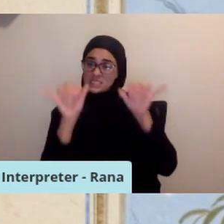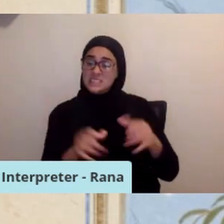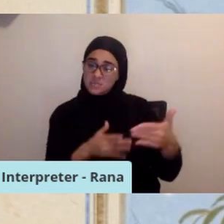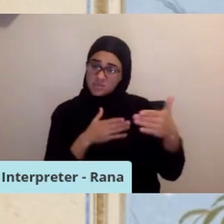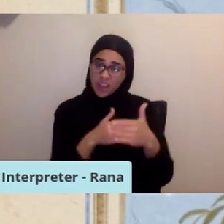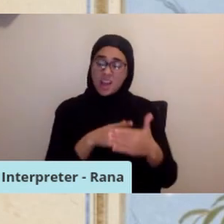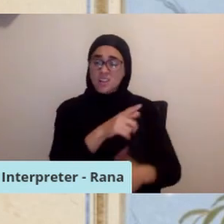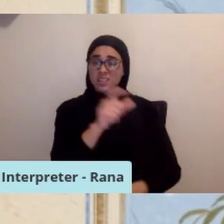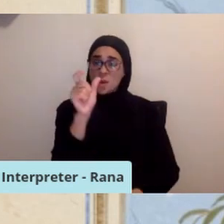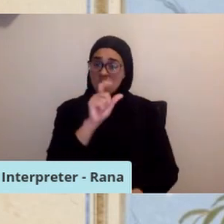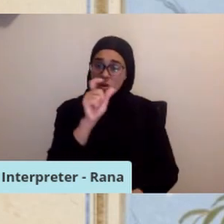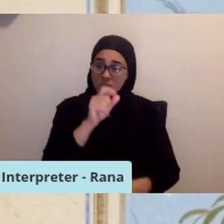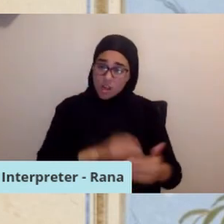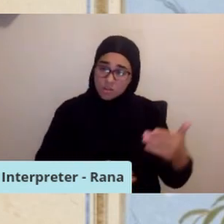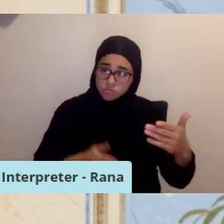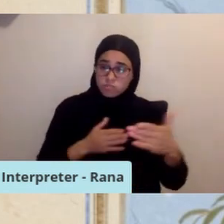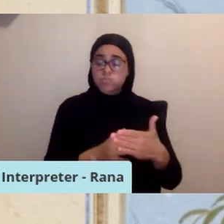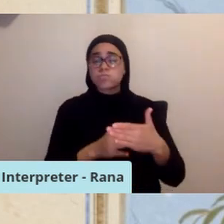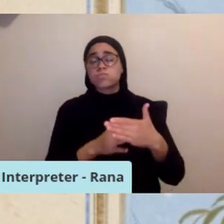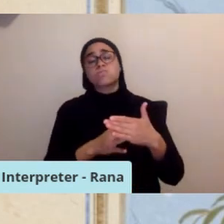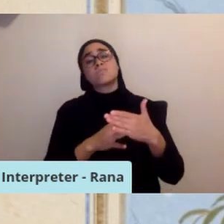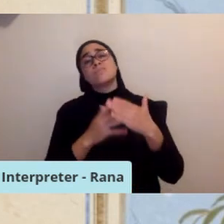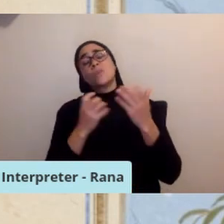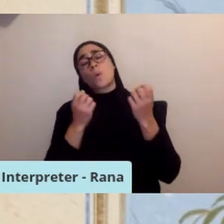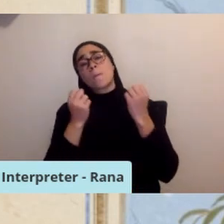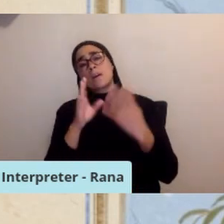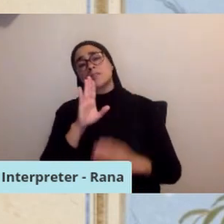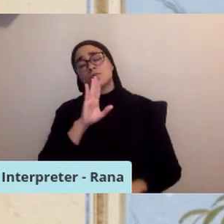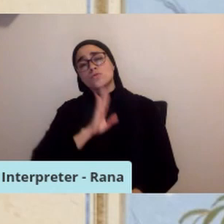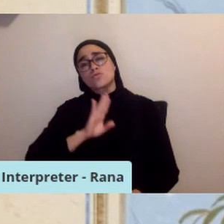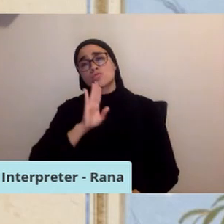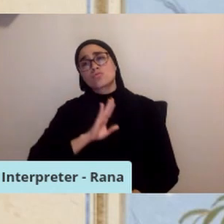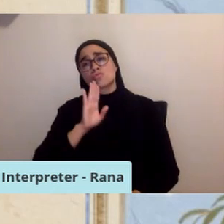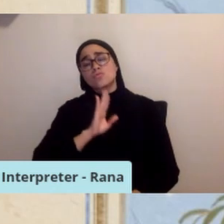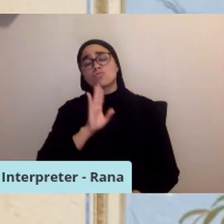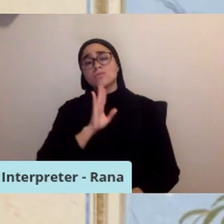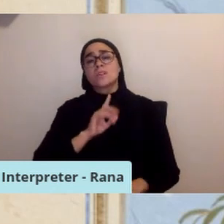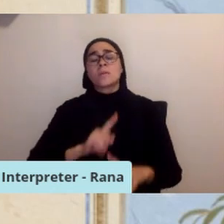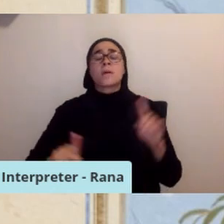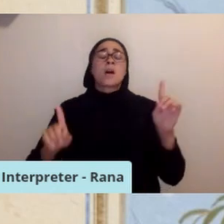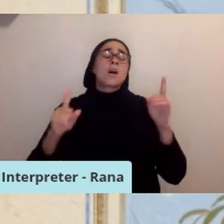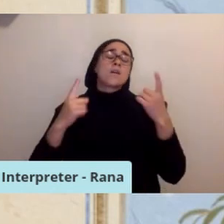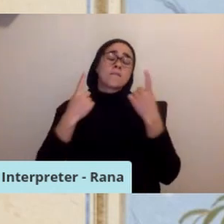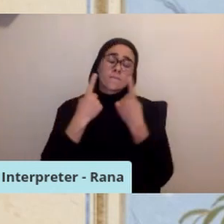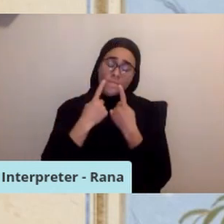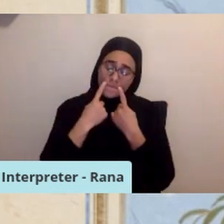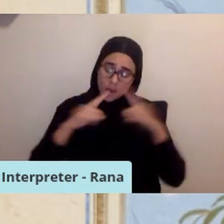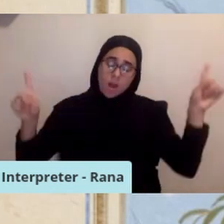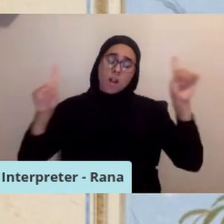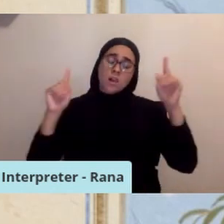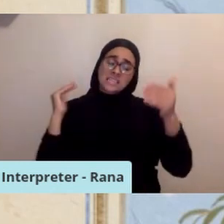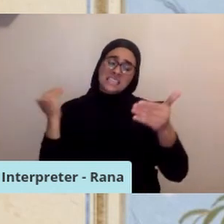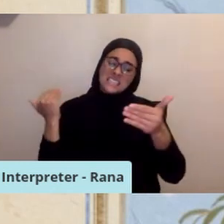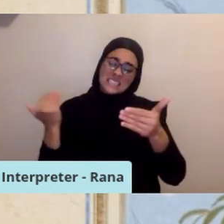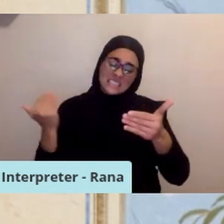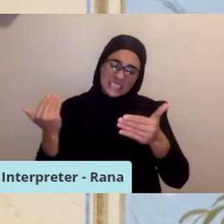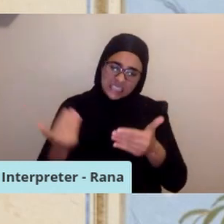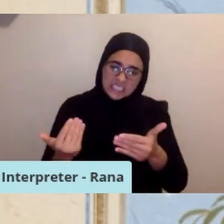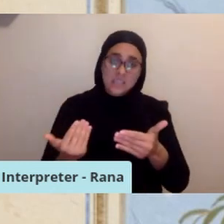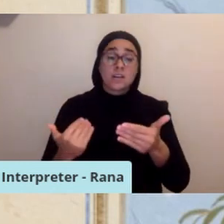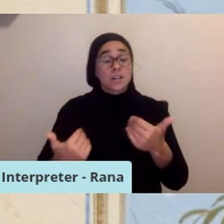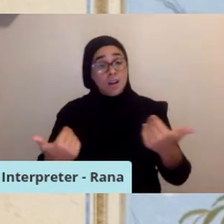Muslims. So there were many frustrations along the way, but we were finally getting somewhere. Mm-hmm. And there was a lot of